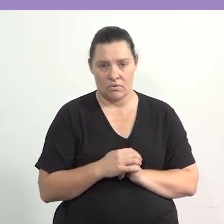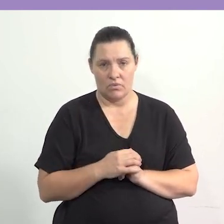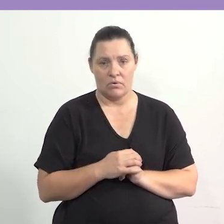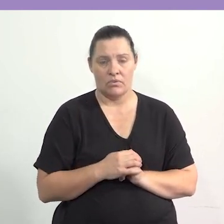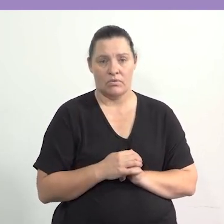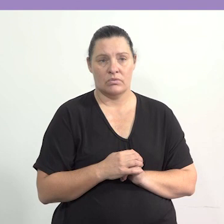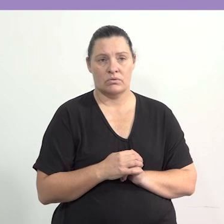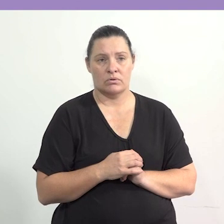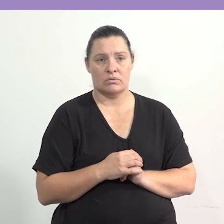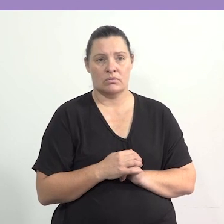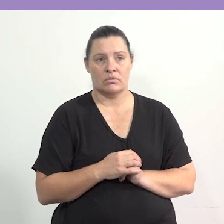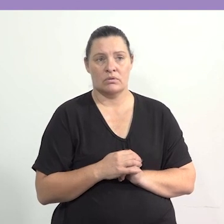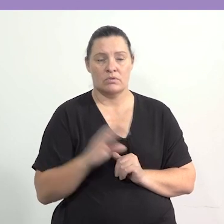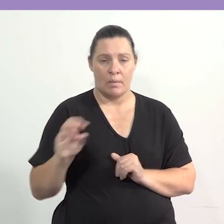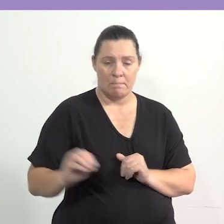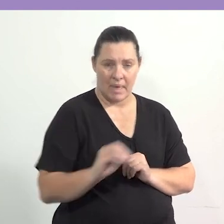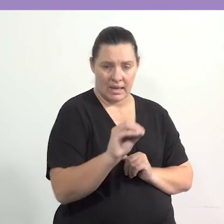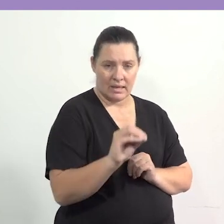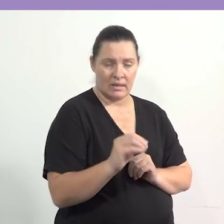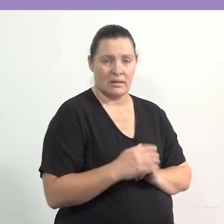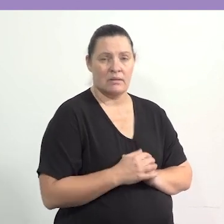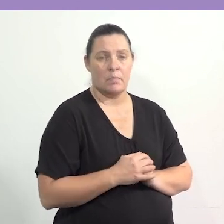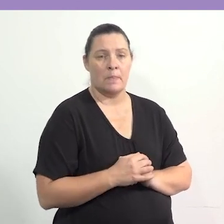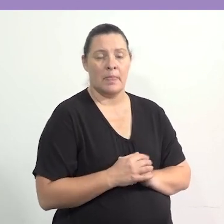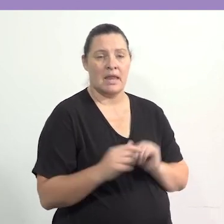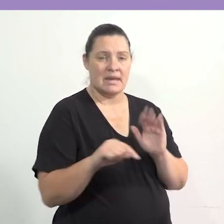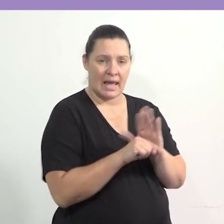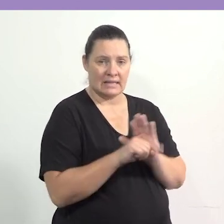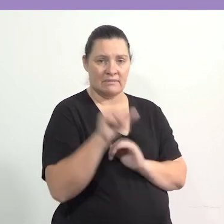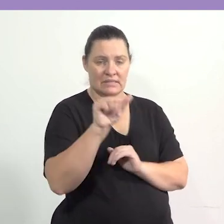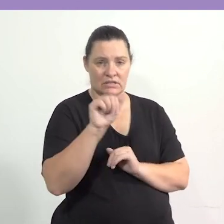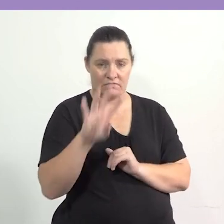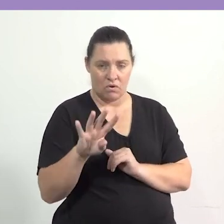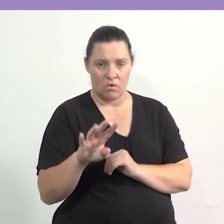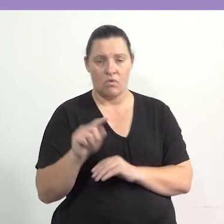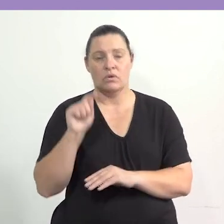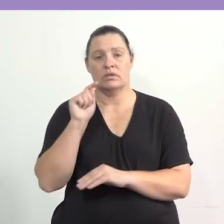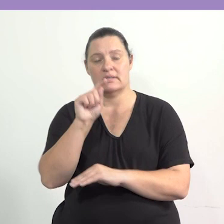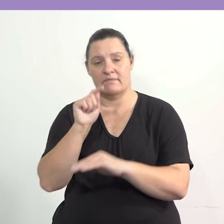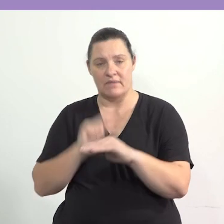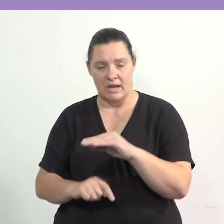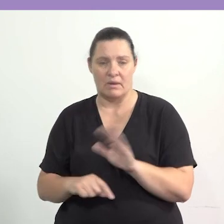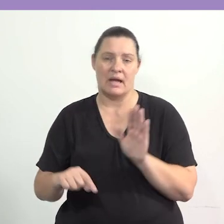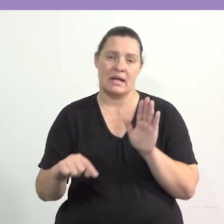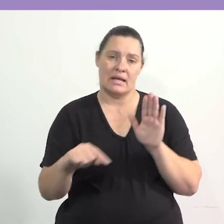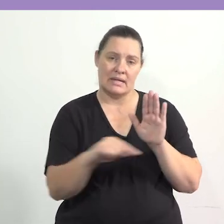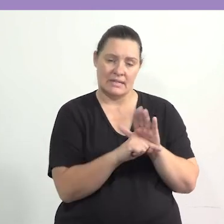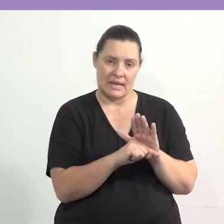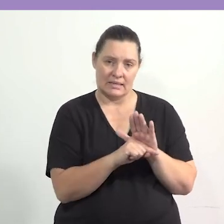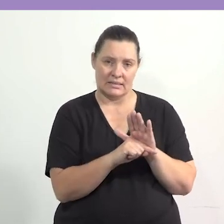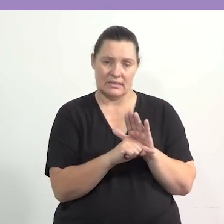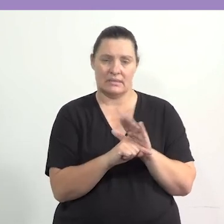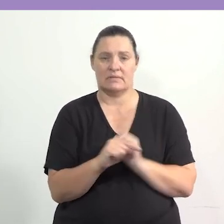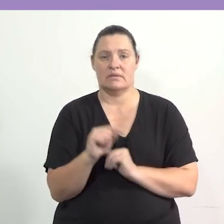going to take it back to our sum, and this is going to be a negative 64 divided